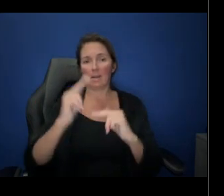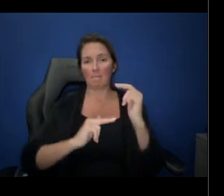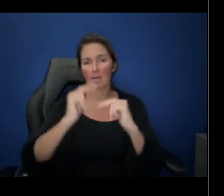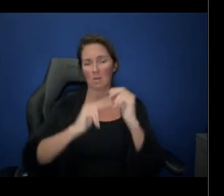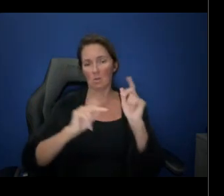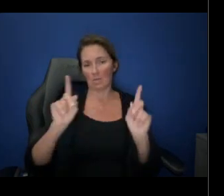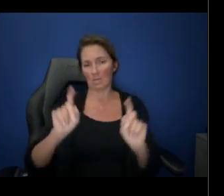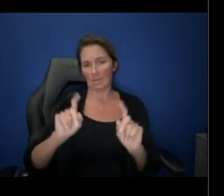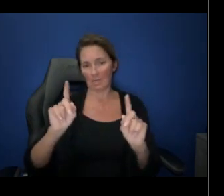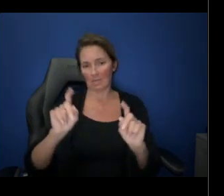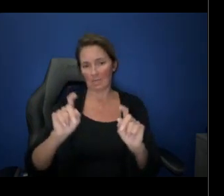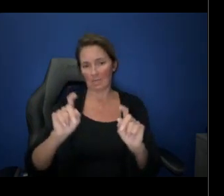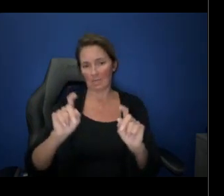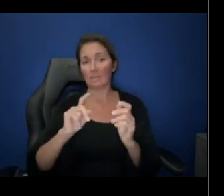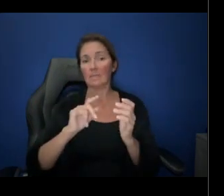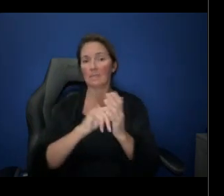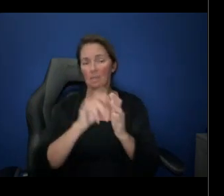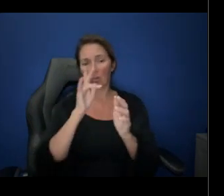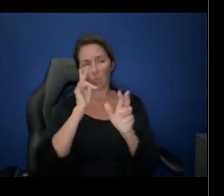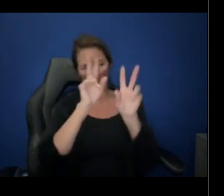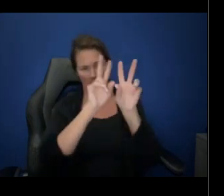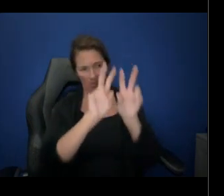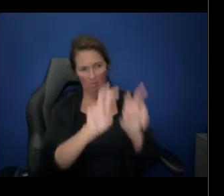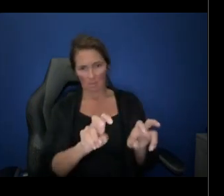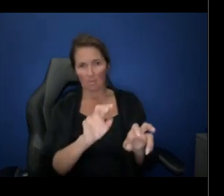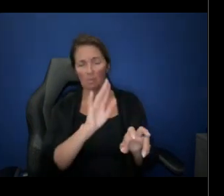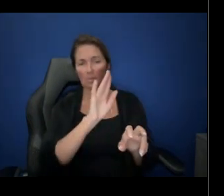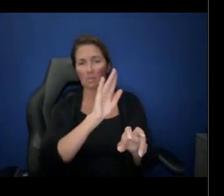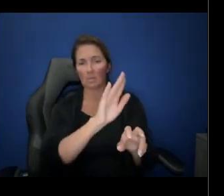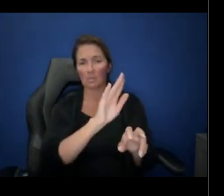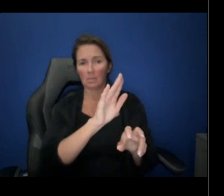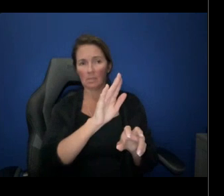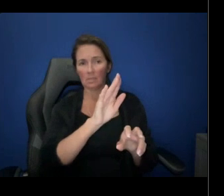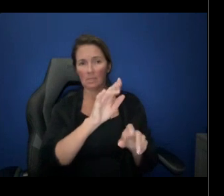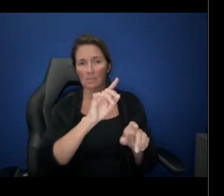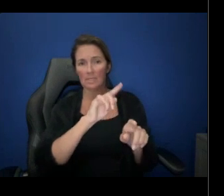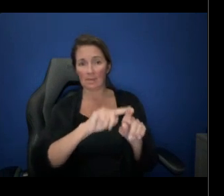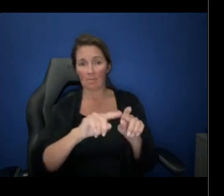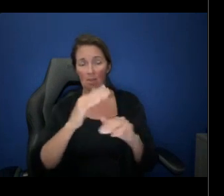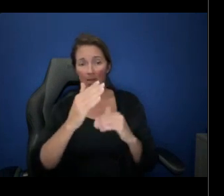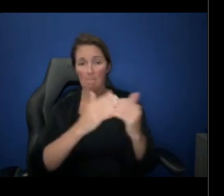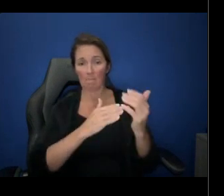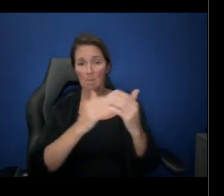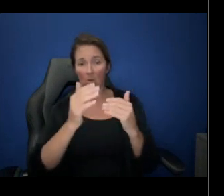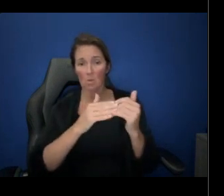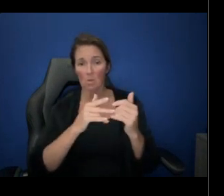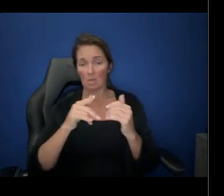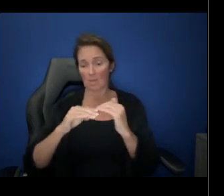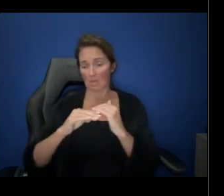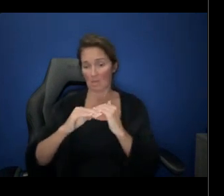test, which analyzes the grade difference between the undisturbed site